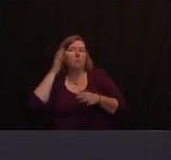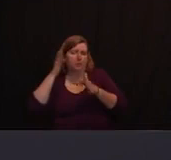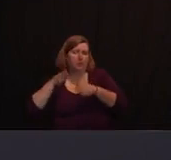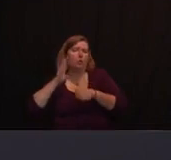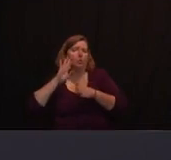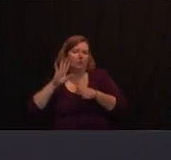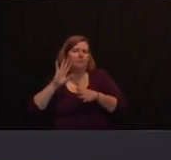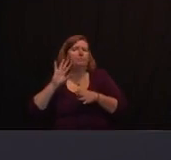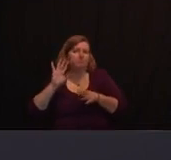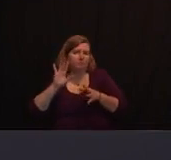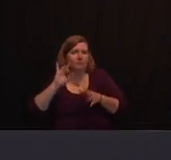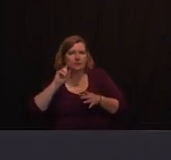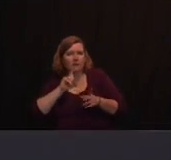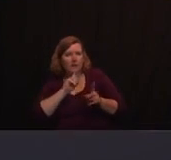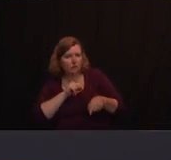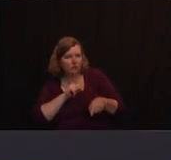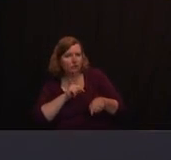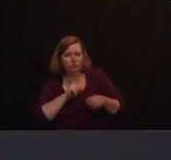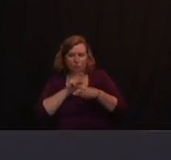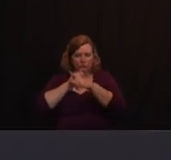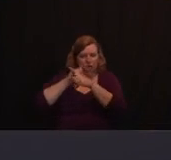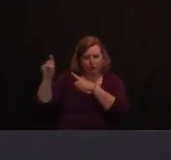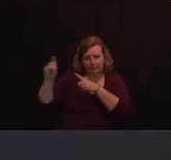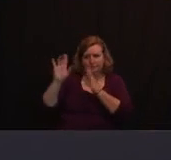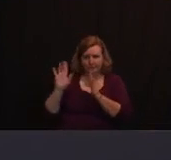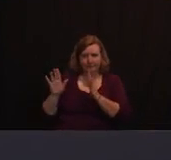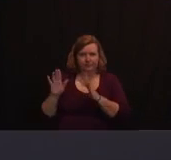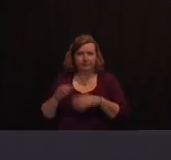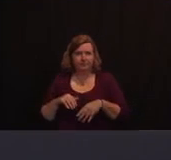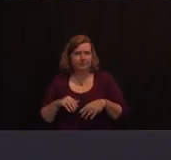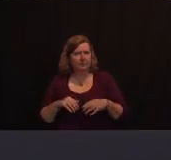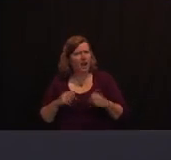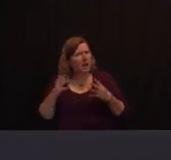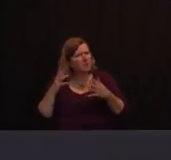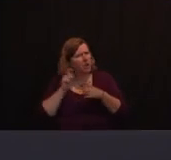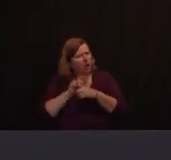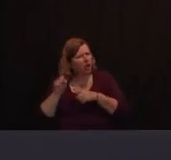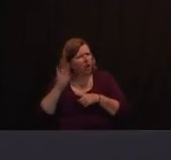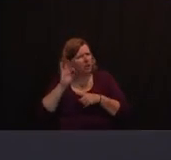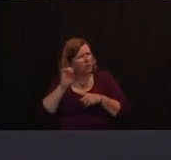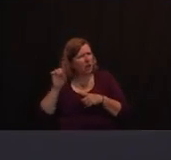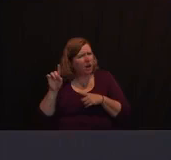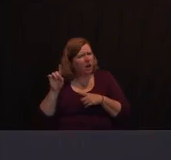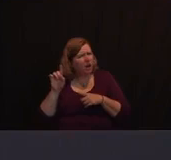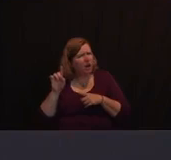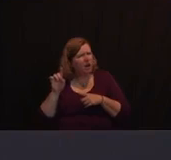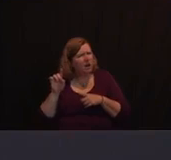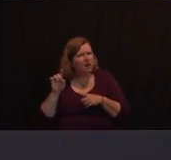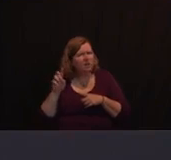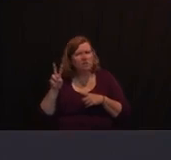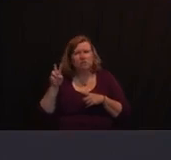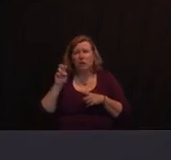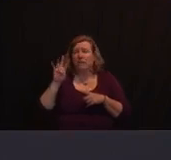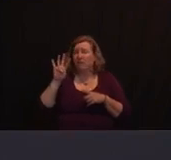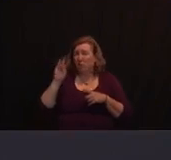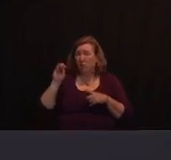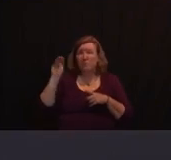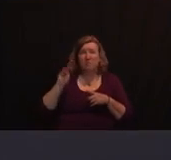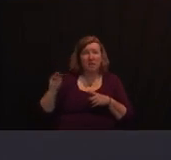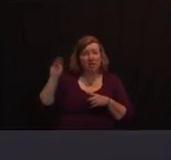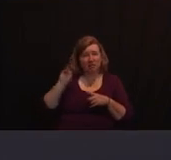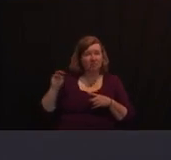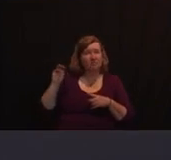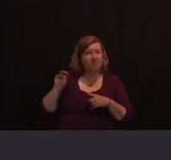it has been the glue. How many 911? Did you say 240 million? Yes, sir. 240 million calls in the Just country. staggering.